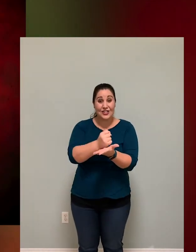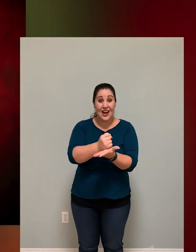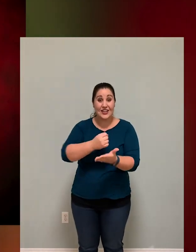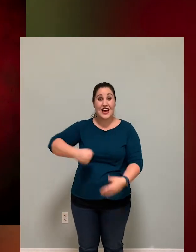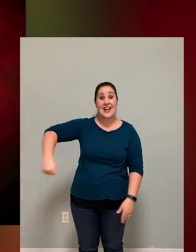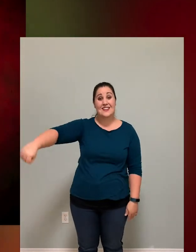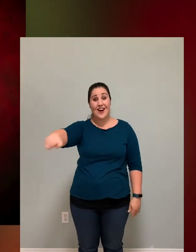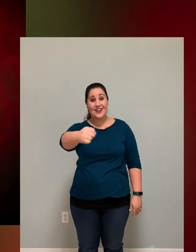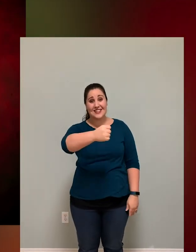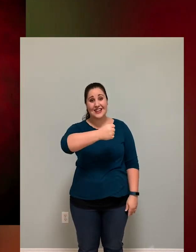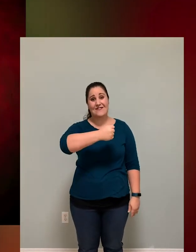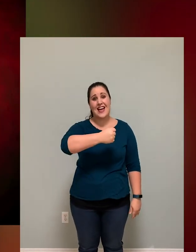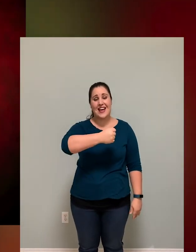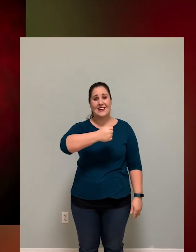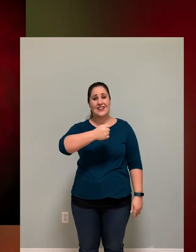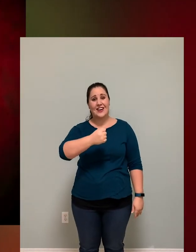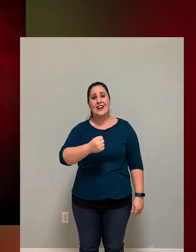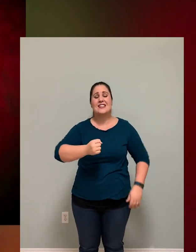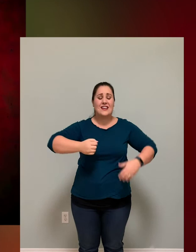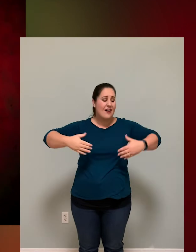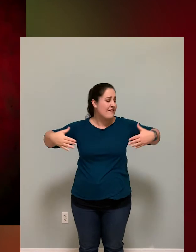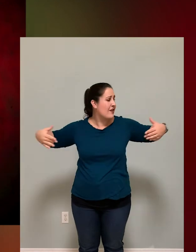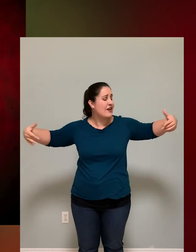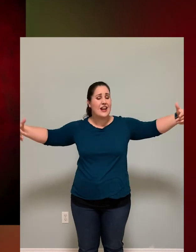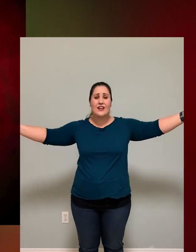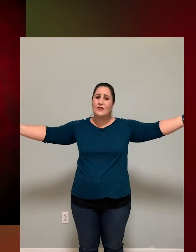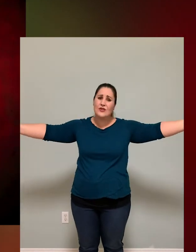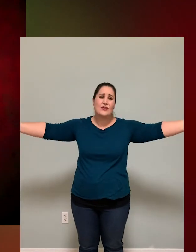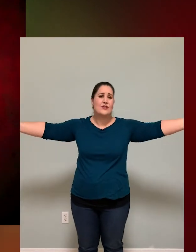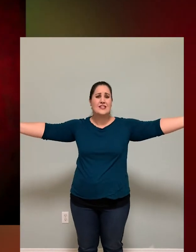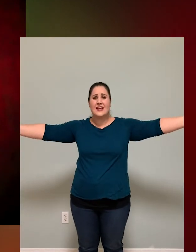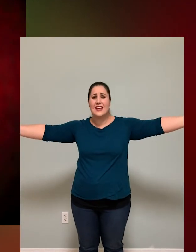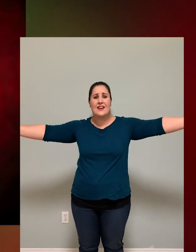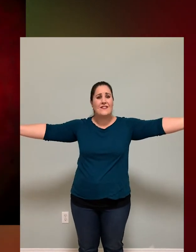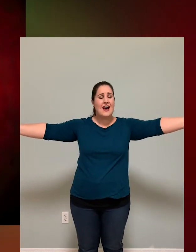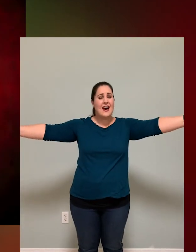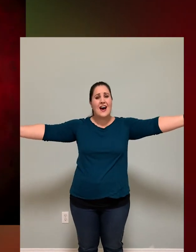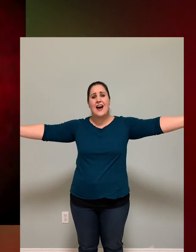yeah. I'll judge and I'll defend, suffered and